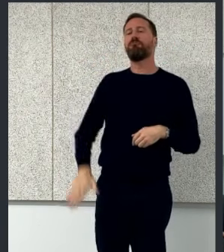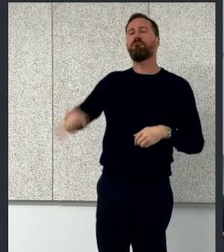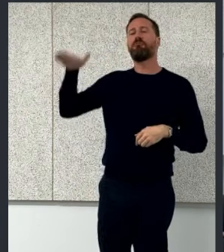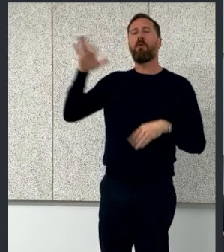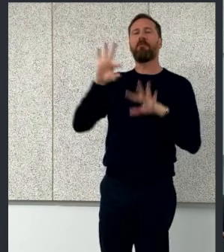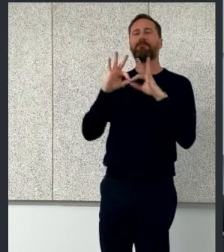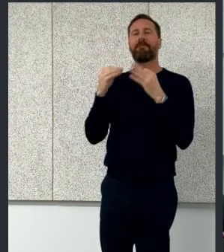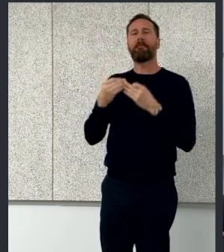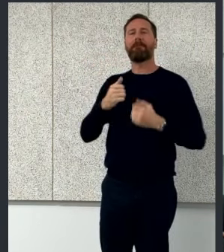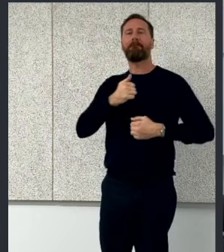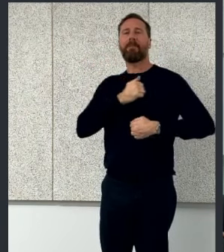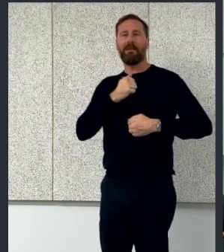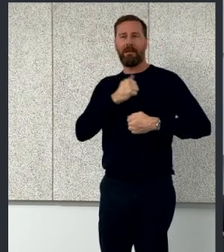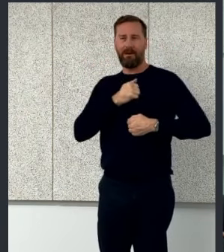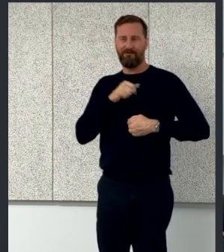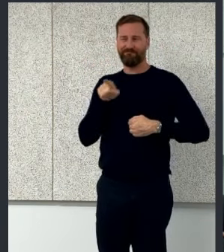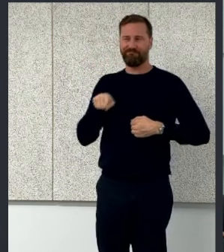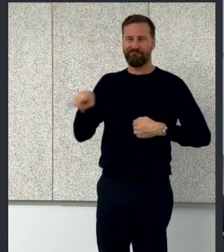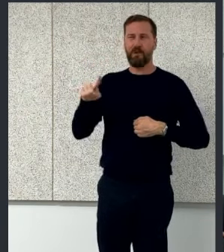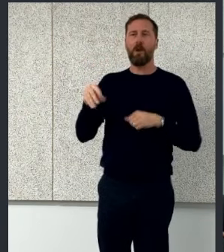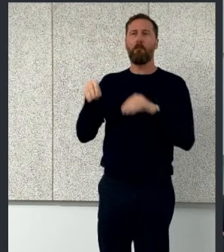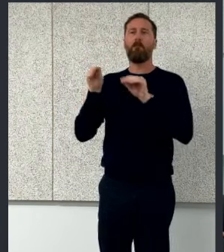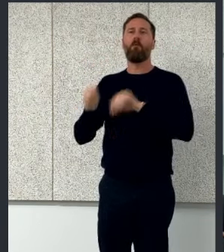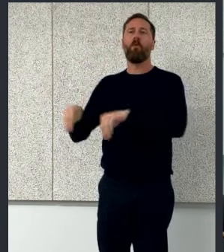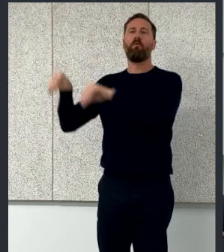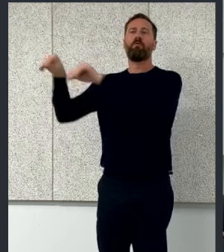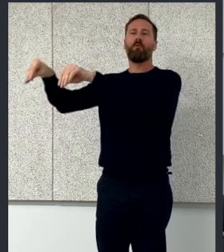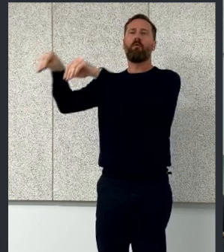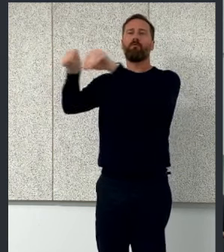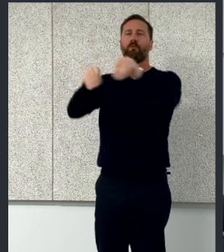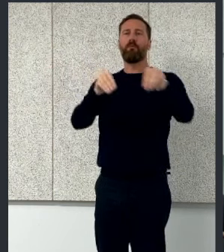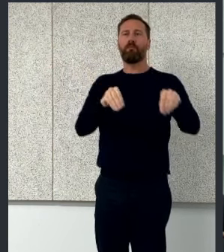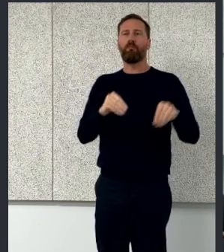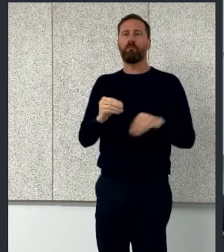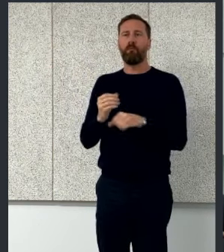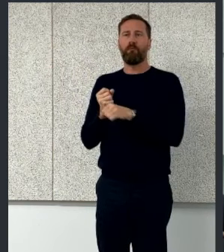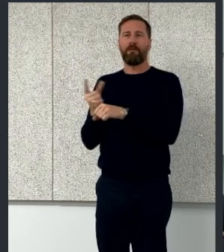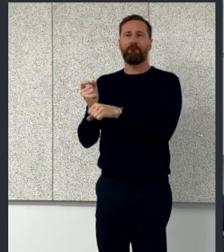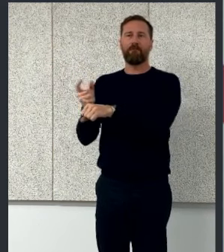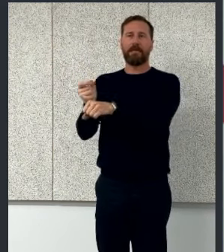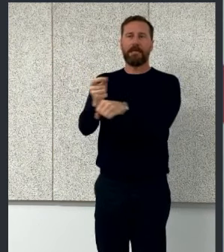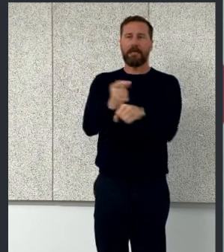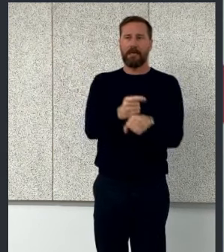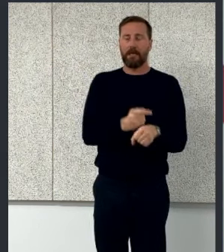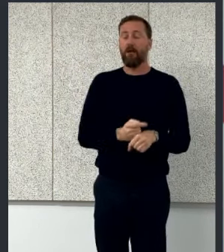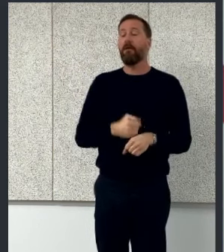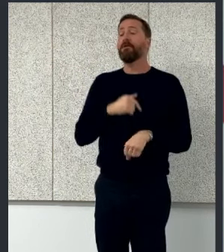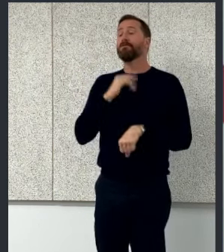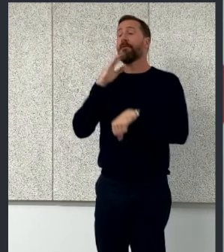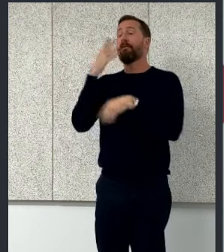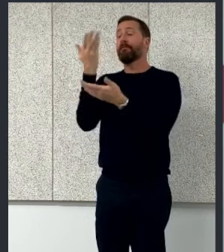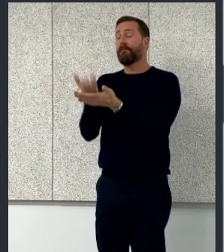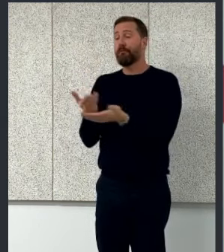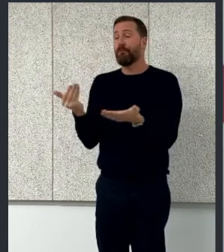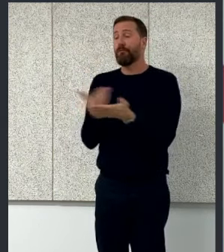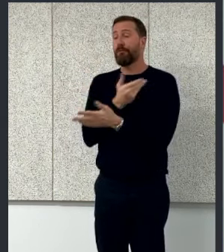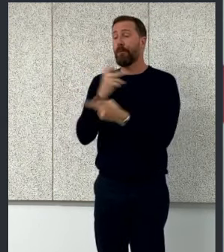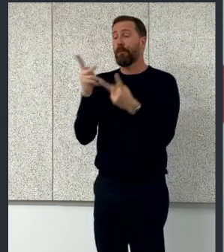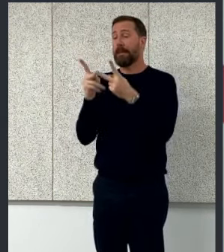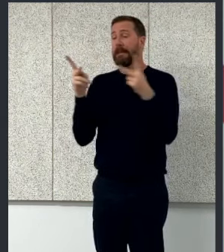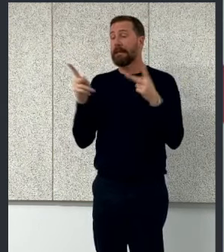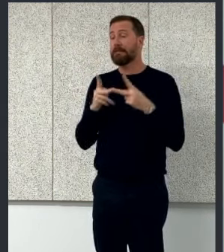like clockwork. And what I always glommed onto wherever I lived, whenever I lived in a new place, was what kind